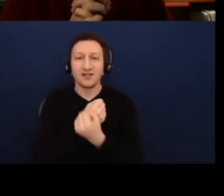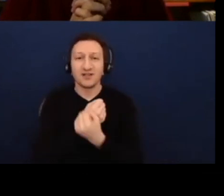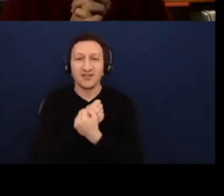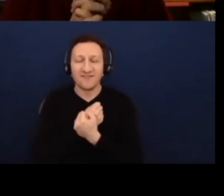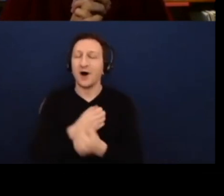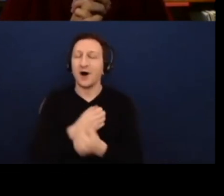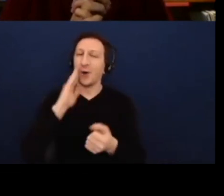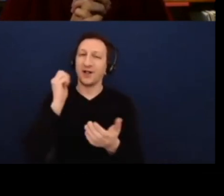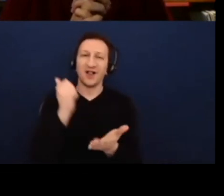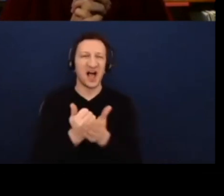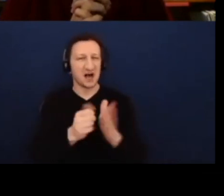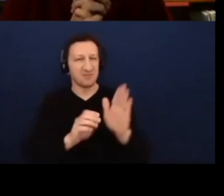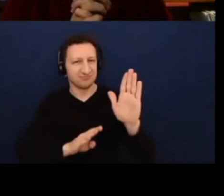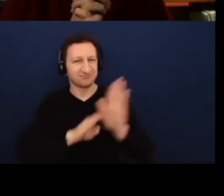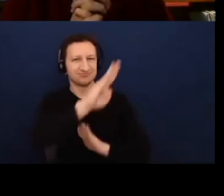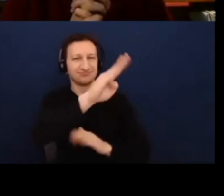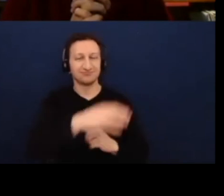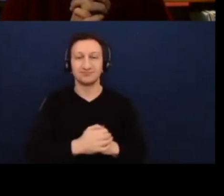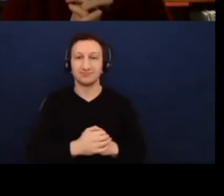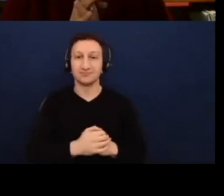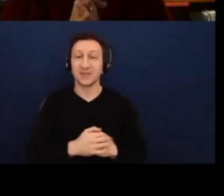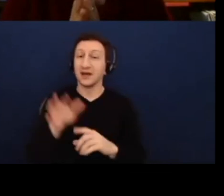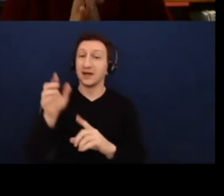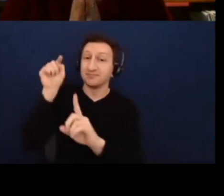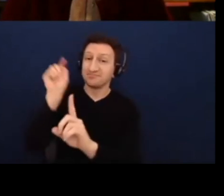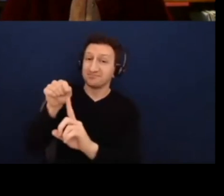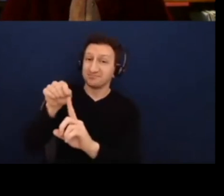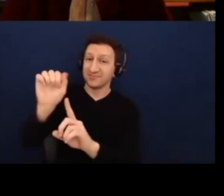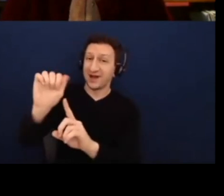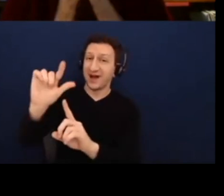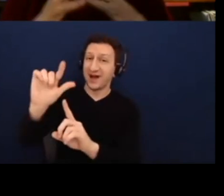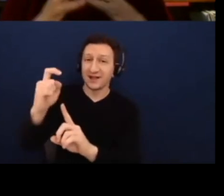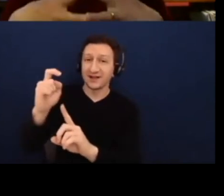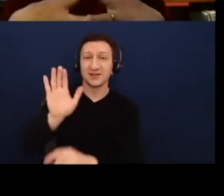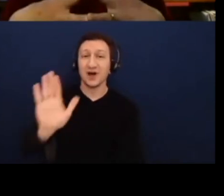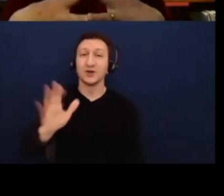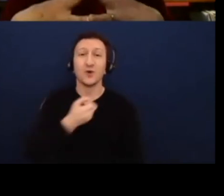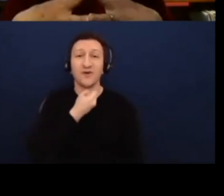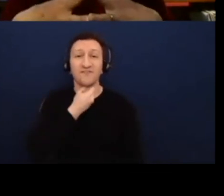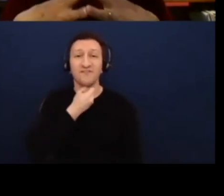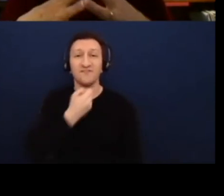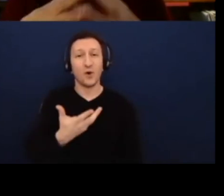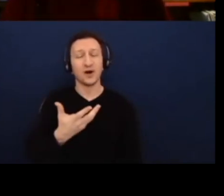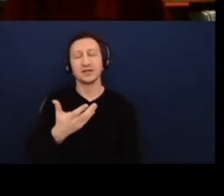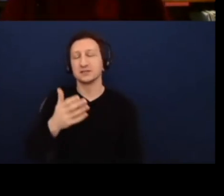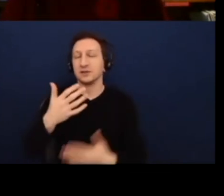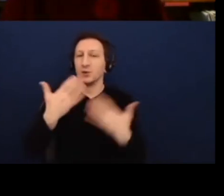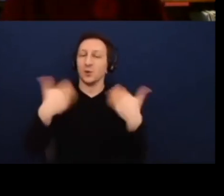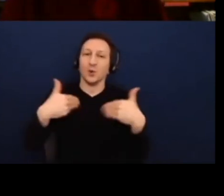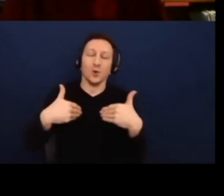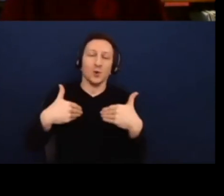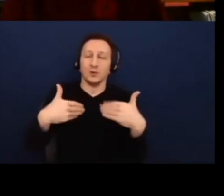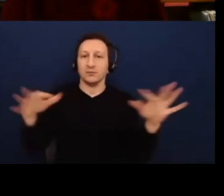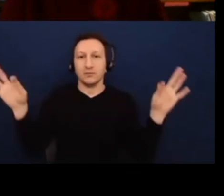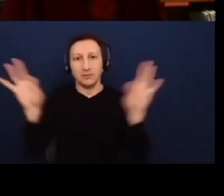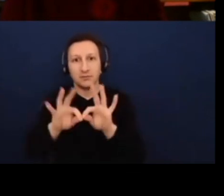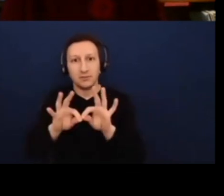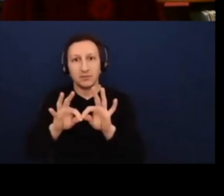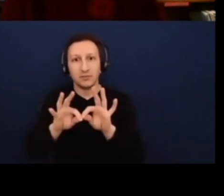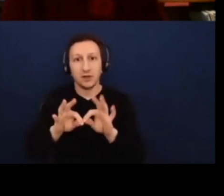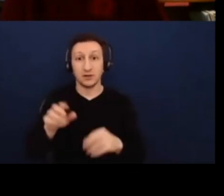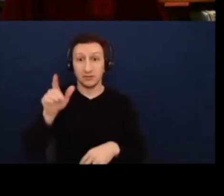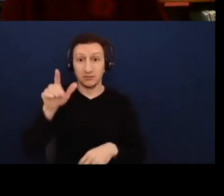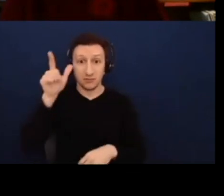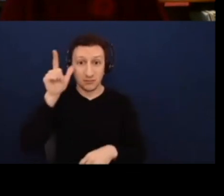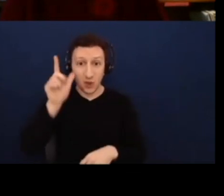Alex, I'm so grateful to you, Alex, for your voice, and your voice is so important. And we care very much about your community. I want you to